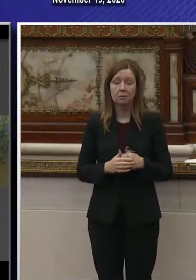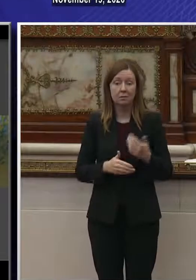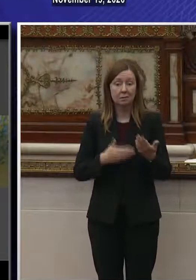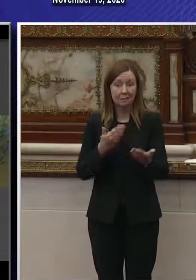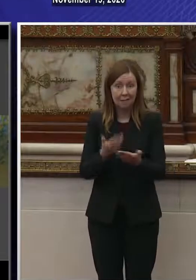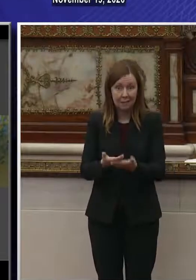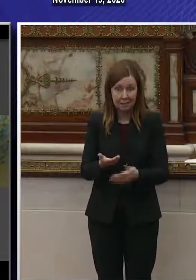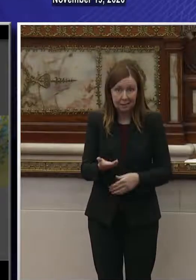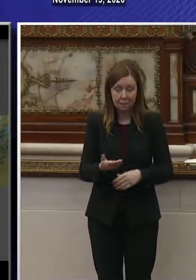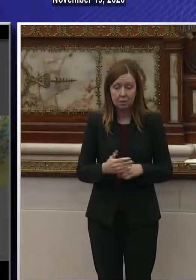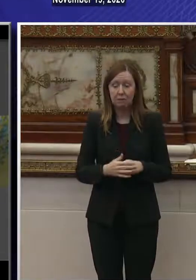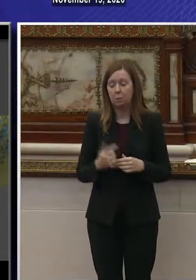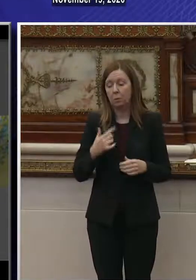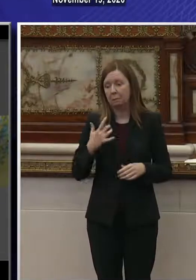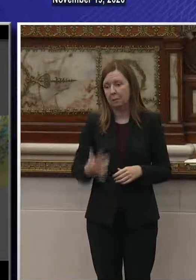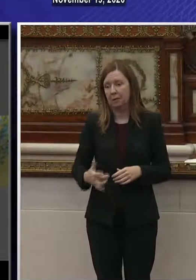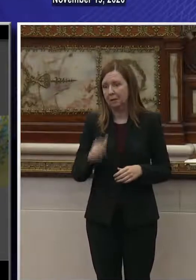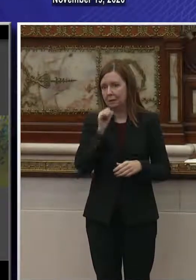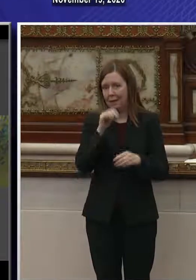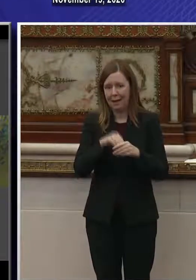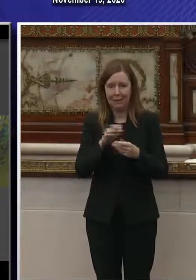we're likely not to be in session